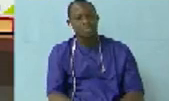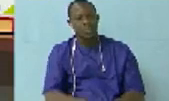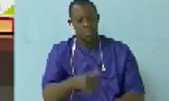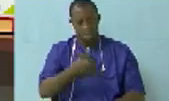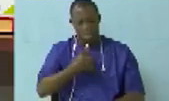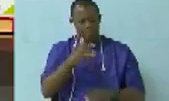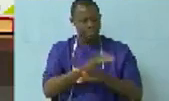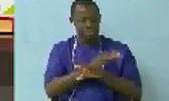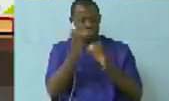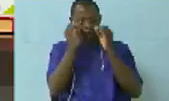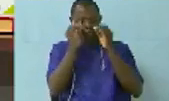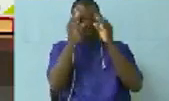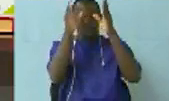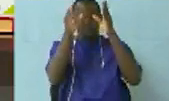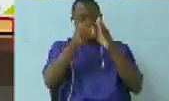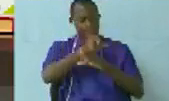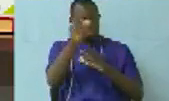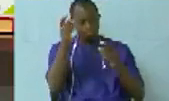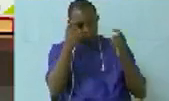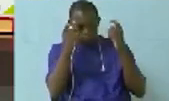surprised, you know, and worried.